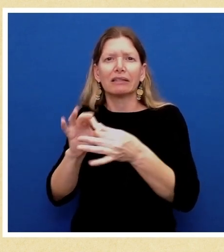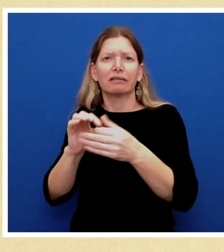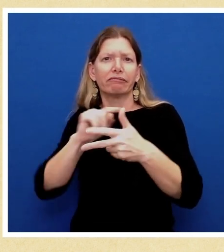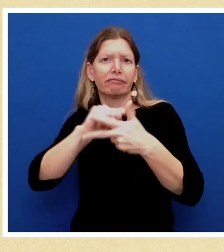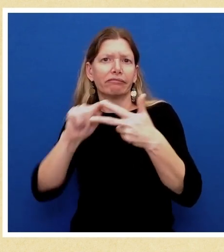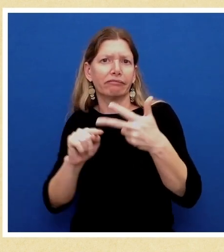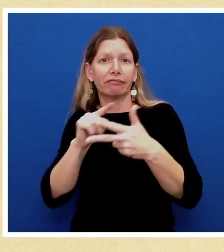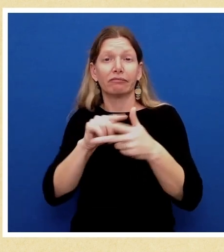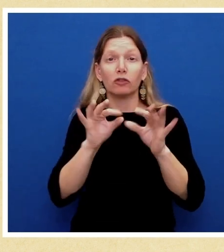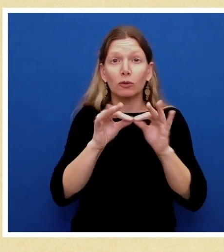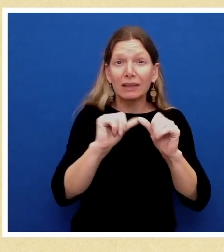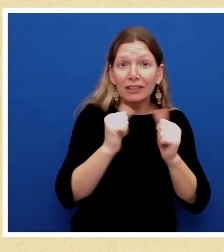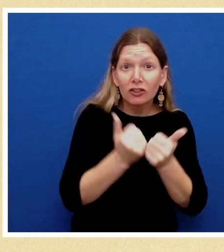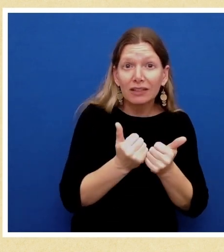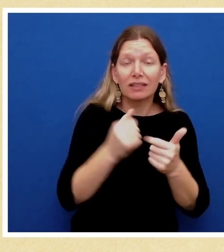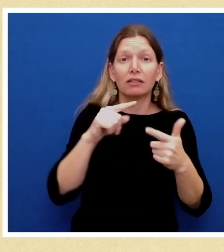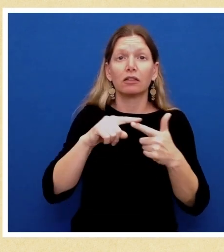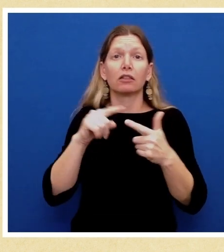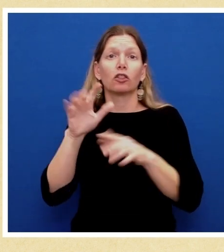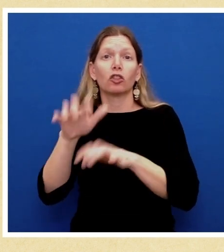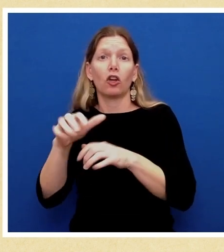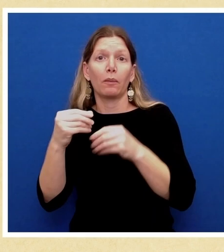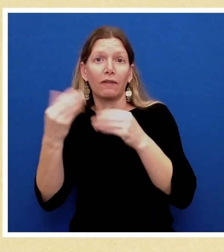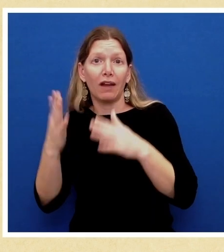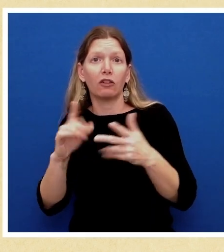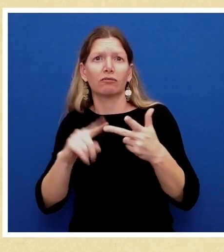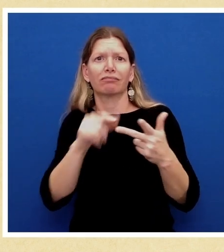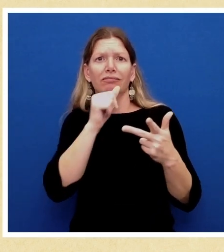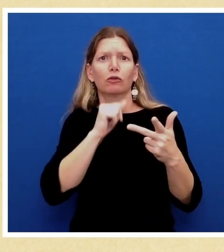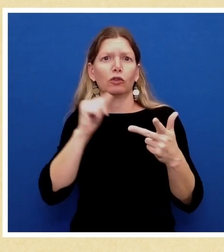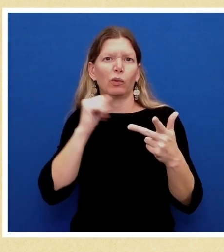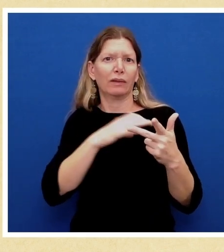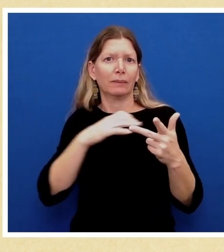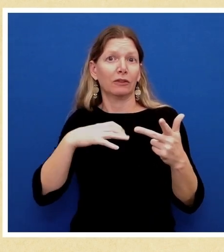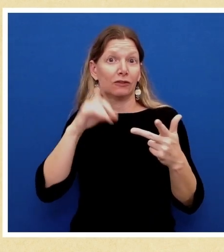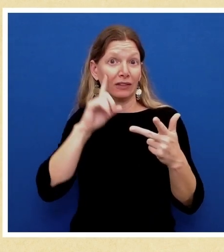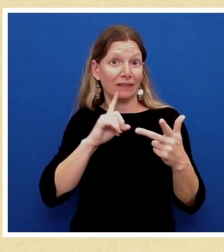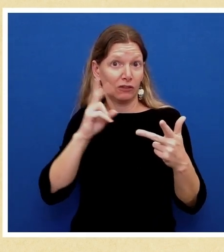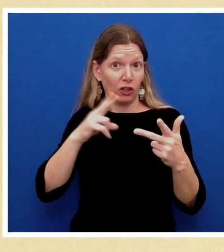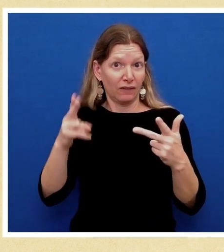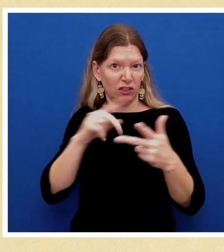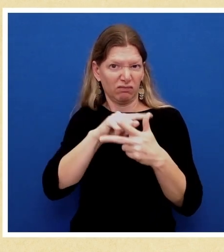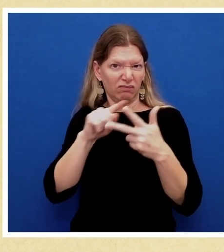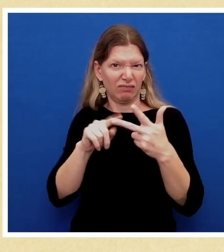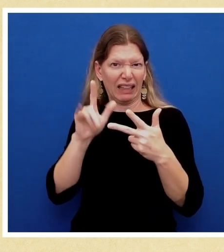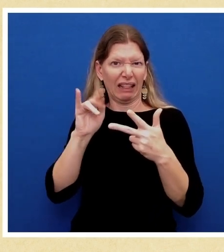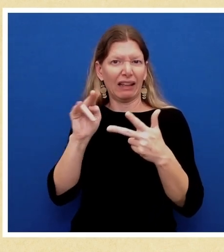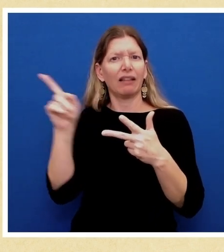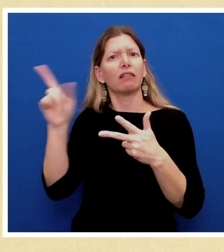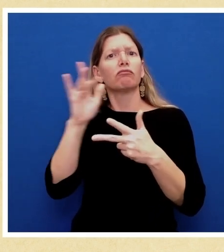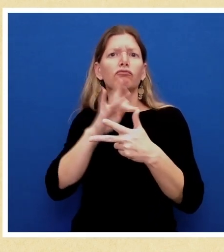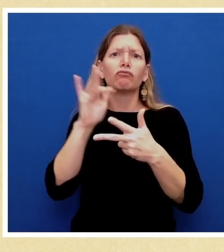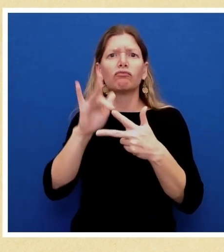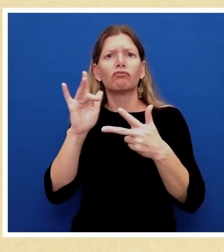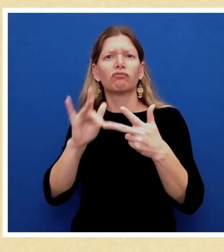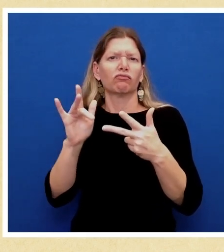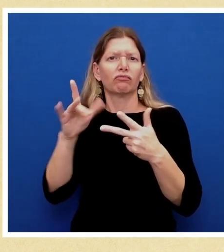Include links to interpreter agencies, CART providers, and the Arizona Commission for the Deaf and the Hard of Hearing,